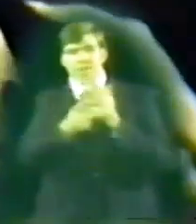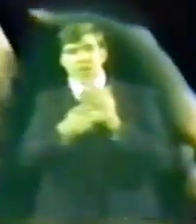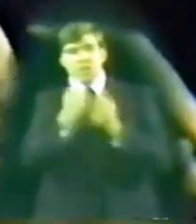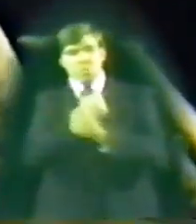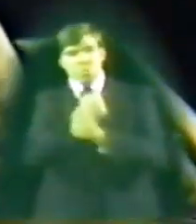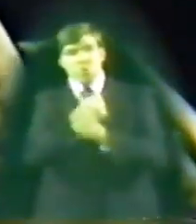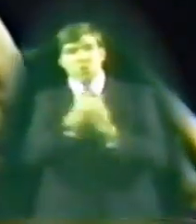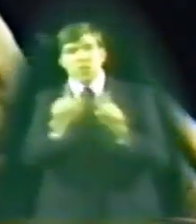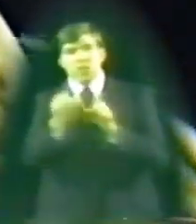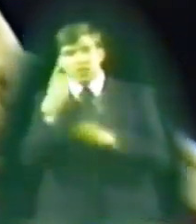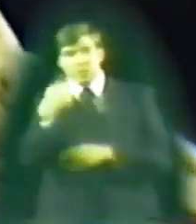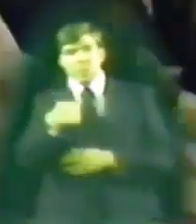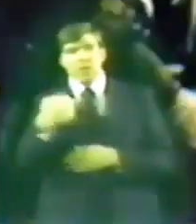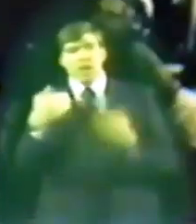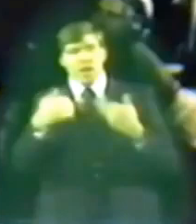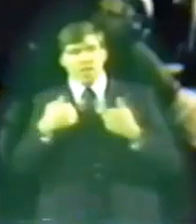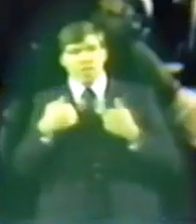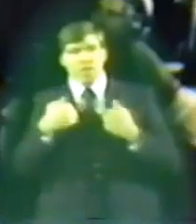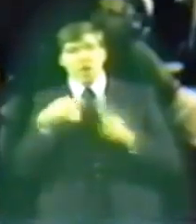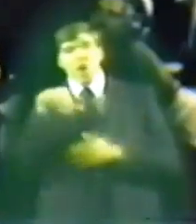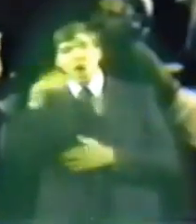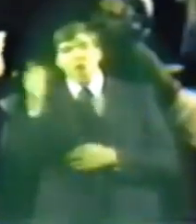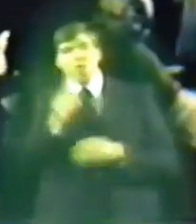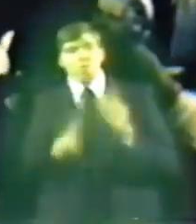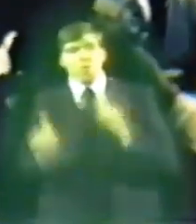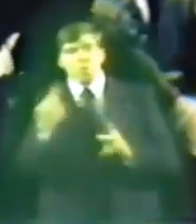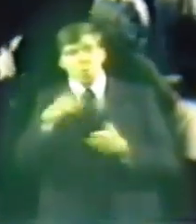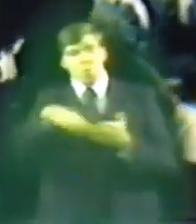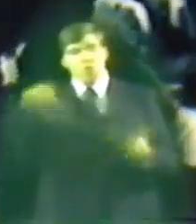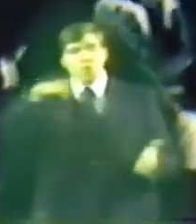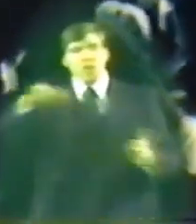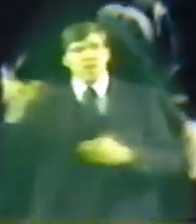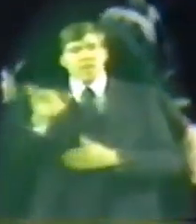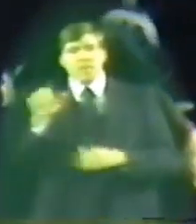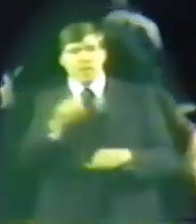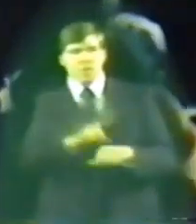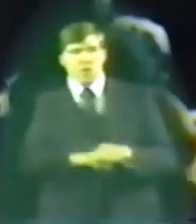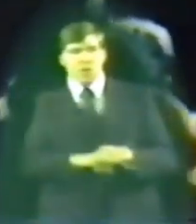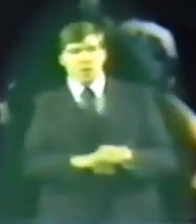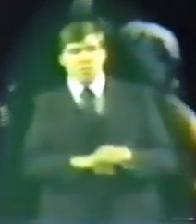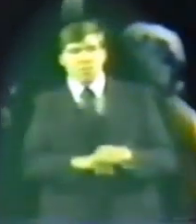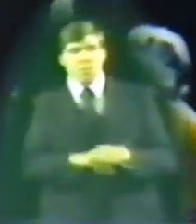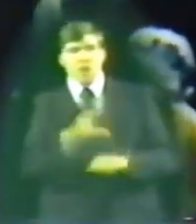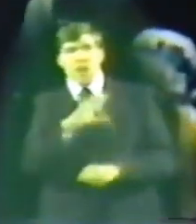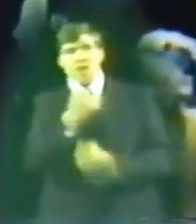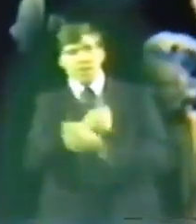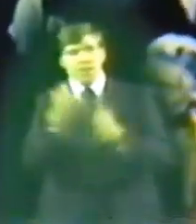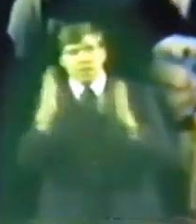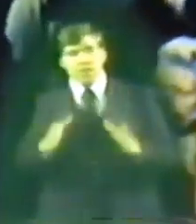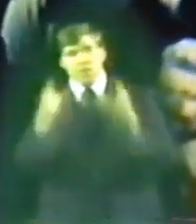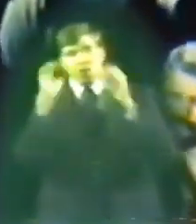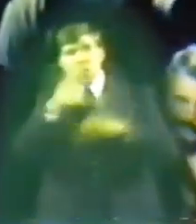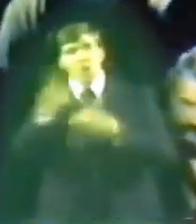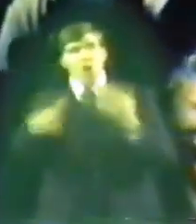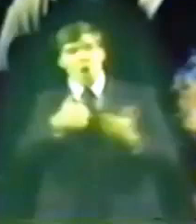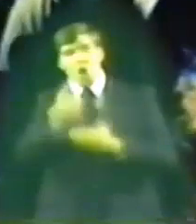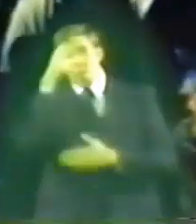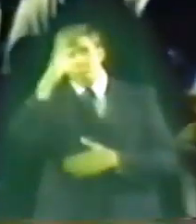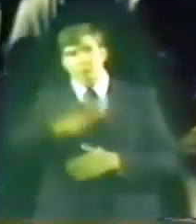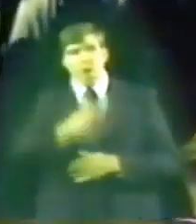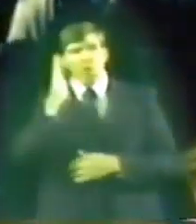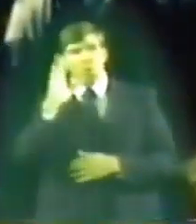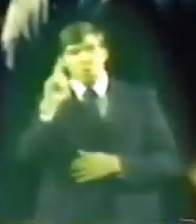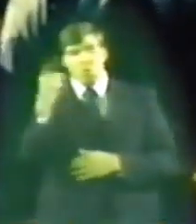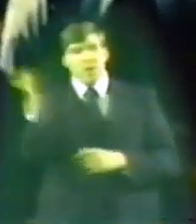see me have." Other people were resurrected at the same time, and the Savior taught that all mankind would